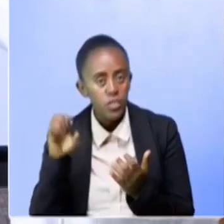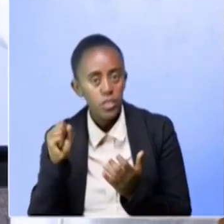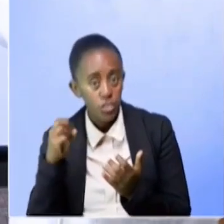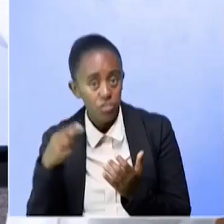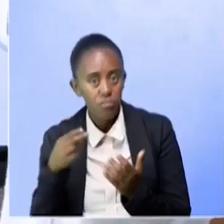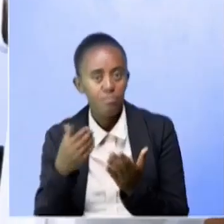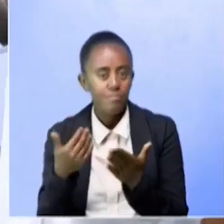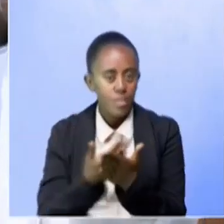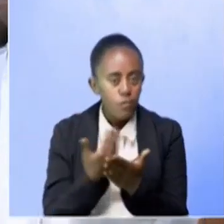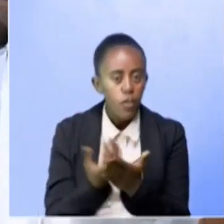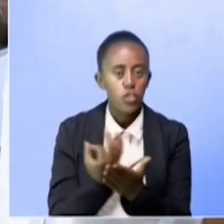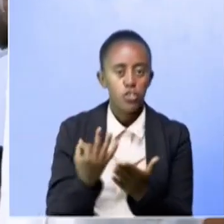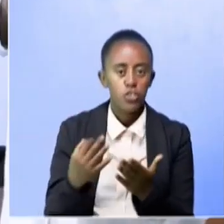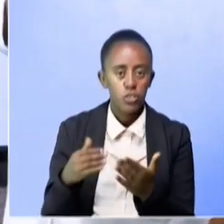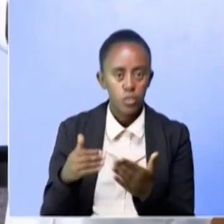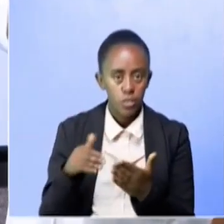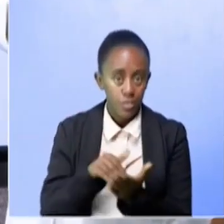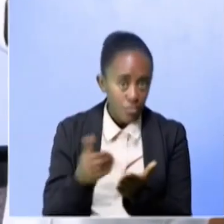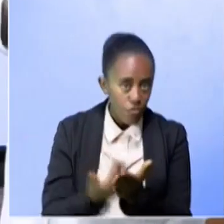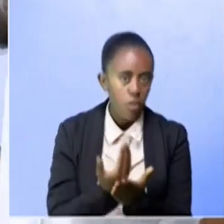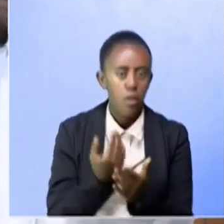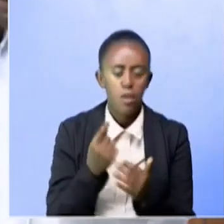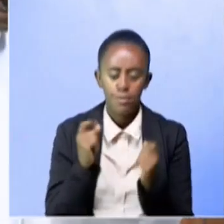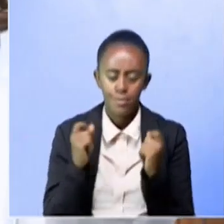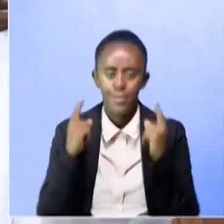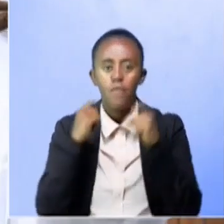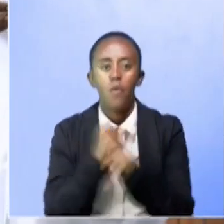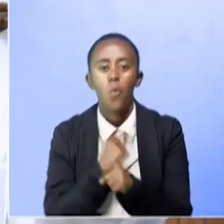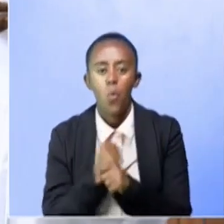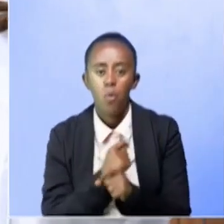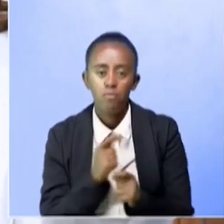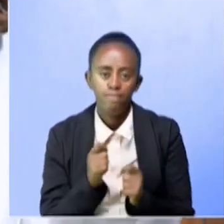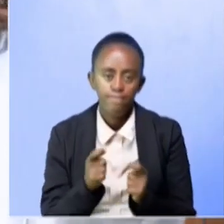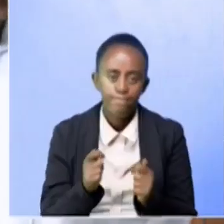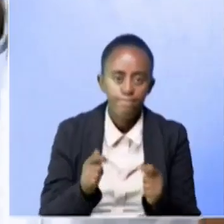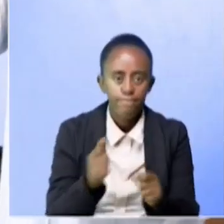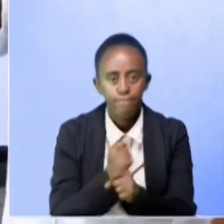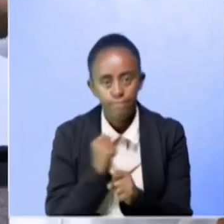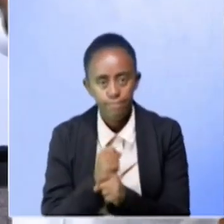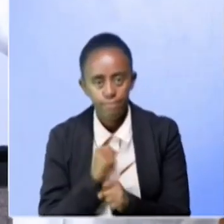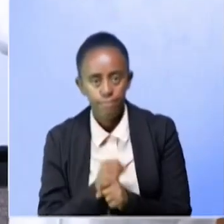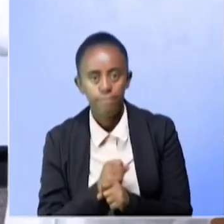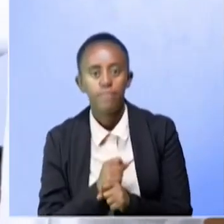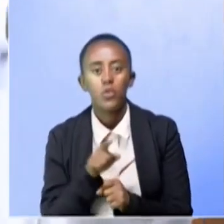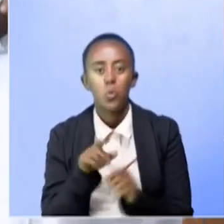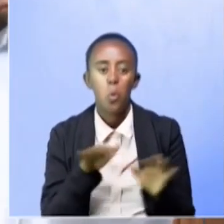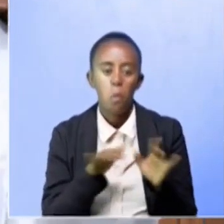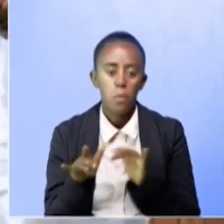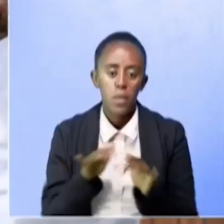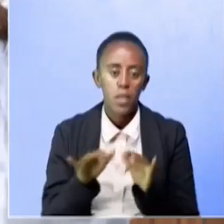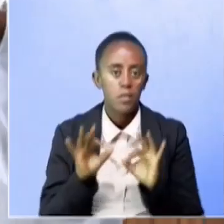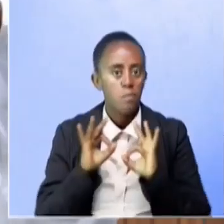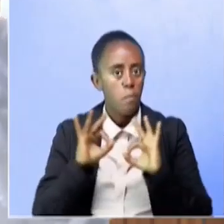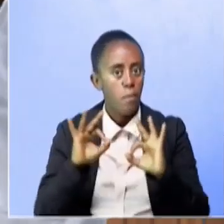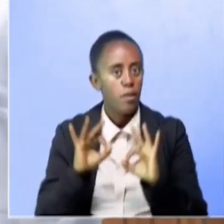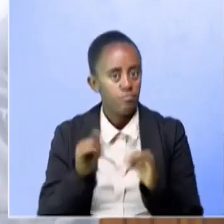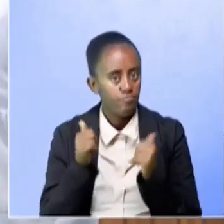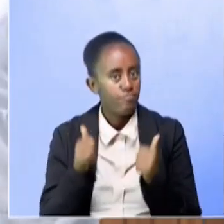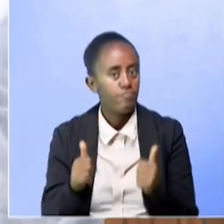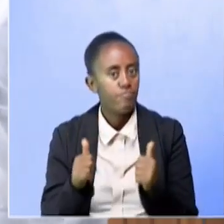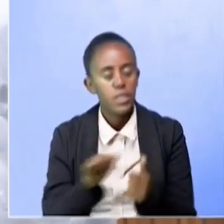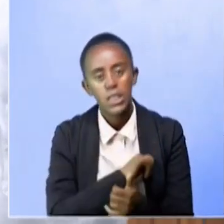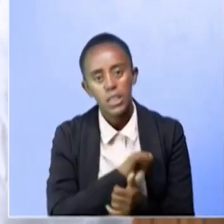actively working, okay, and displaying, it's no doubt at all your computer is so smart and beautiful. The same is